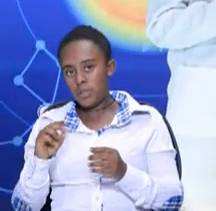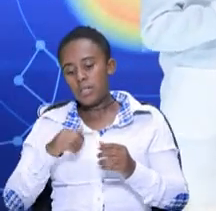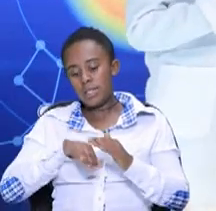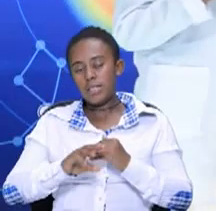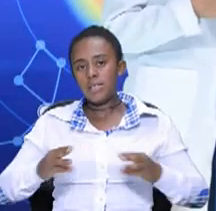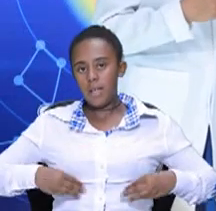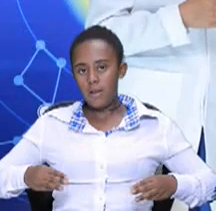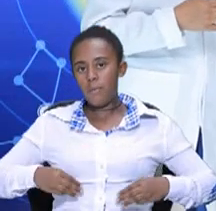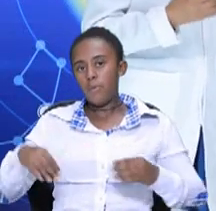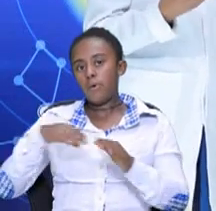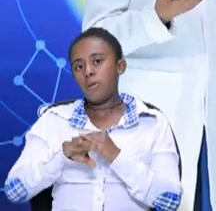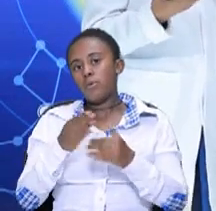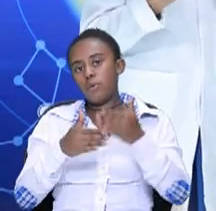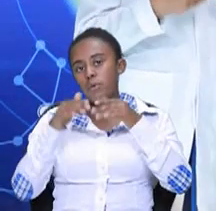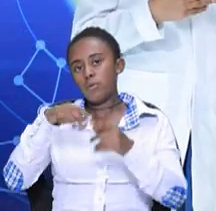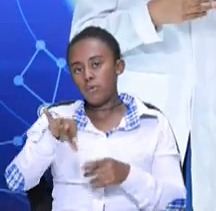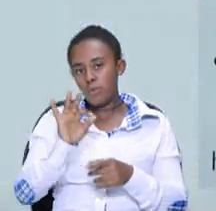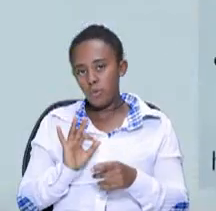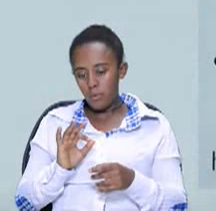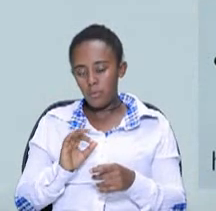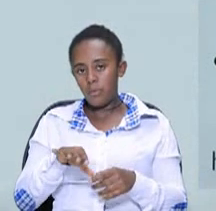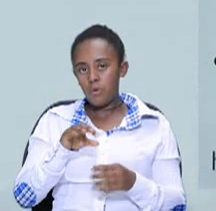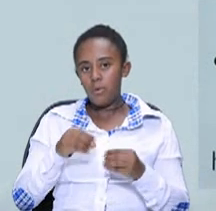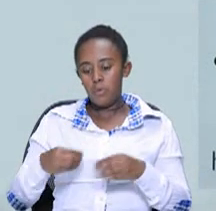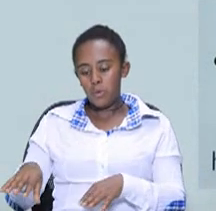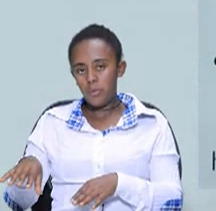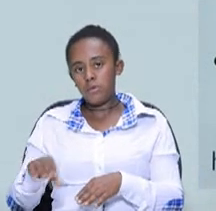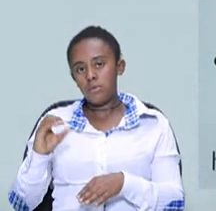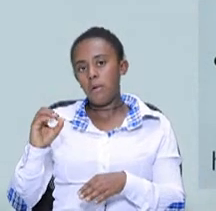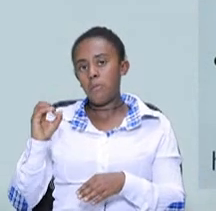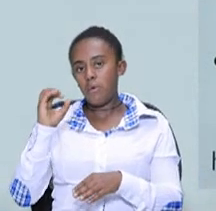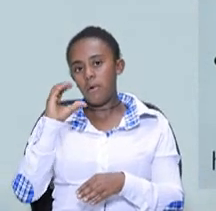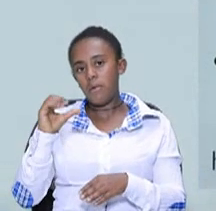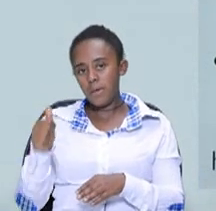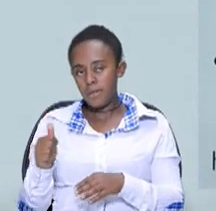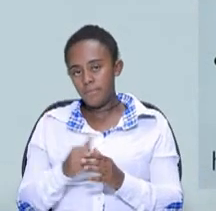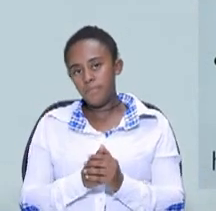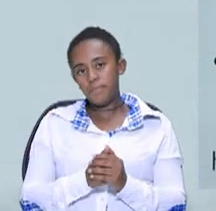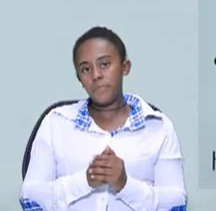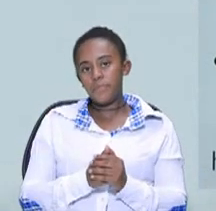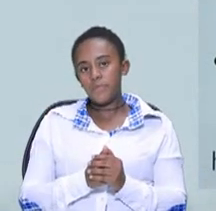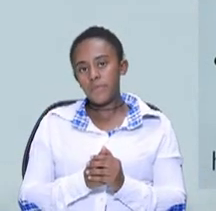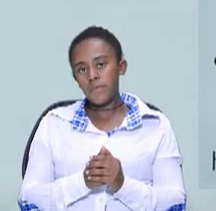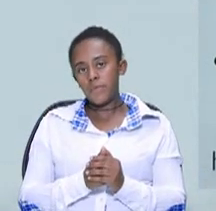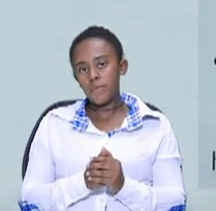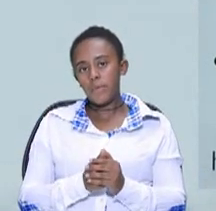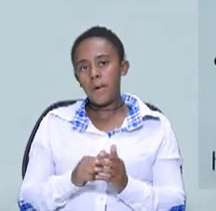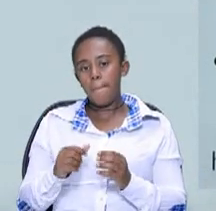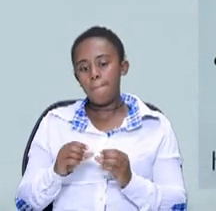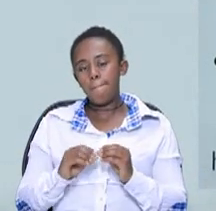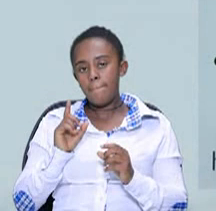lung, and in order to gain oxygen and lose carbon dioxide, the deoxygenated blood